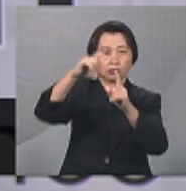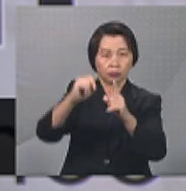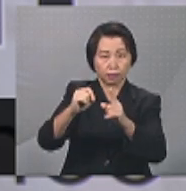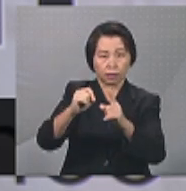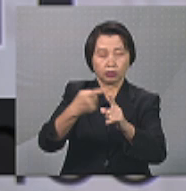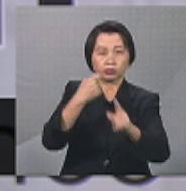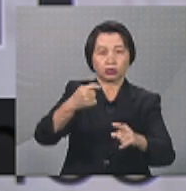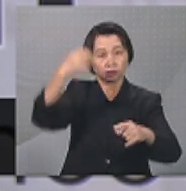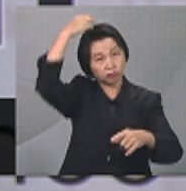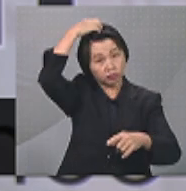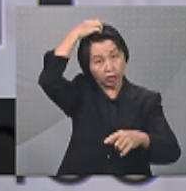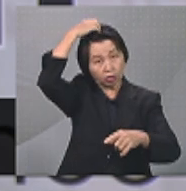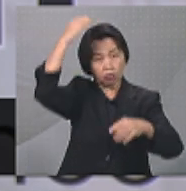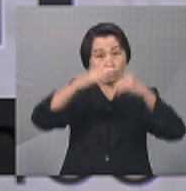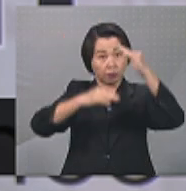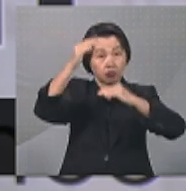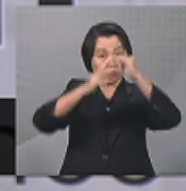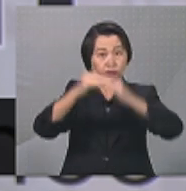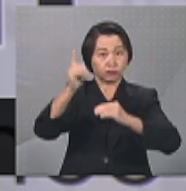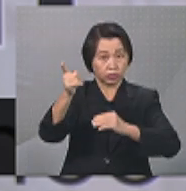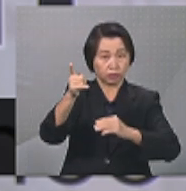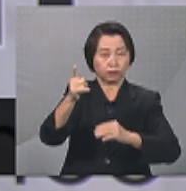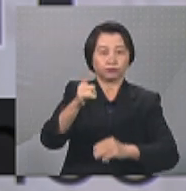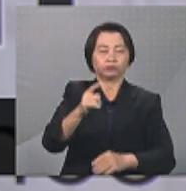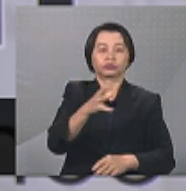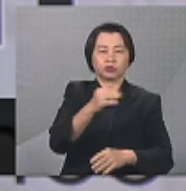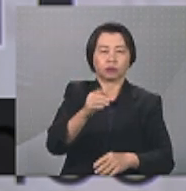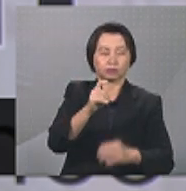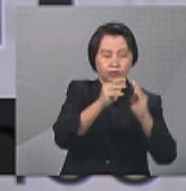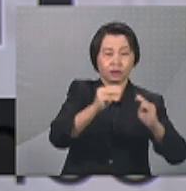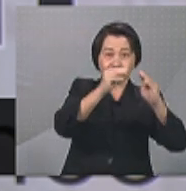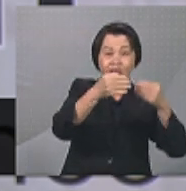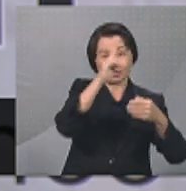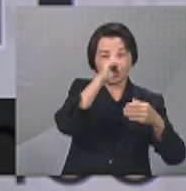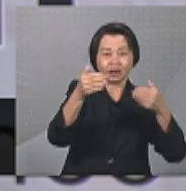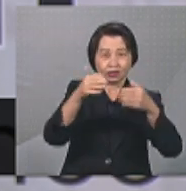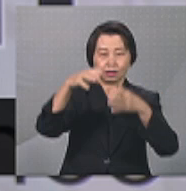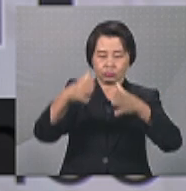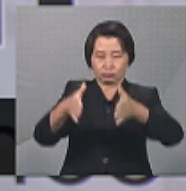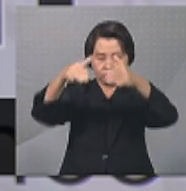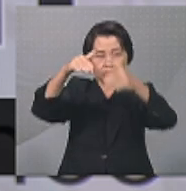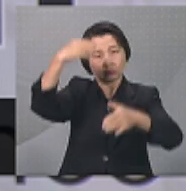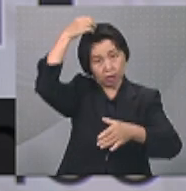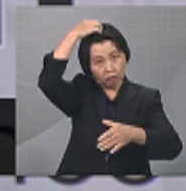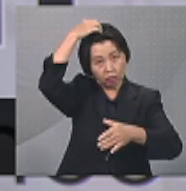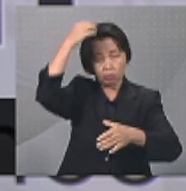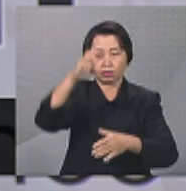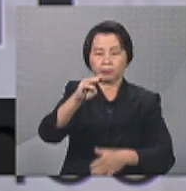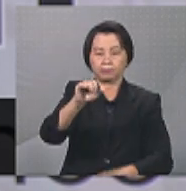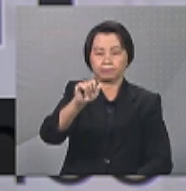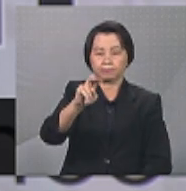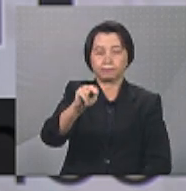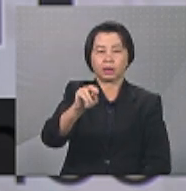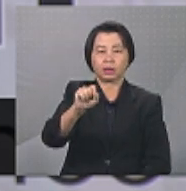from Selangor mentioned. So we need to really look into the local transmission. When we ease the